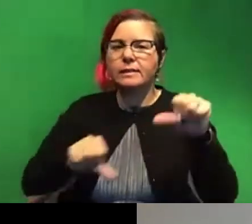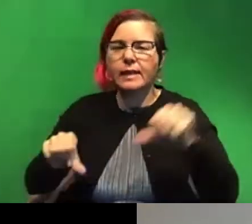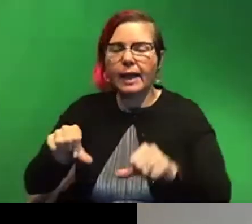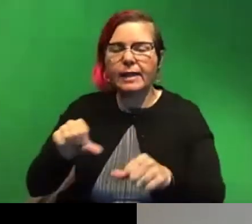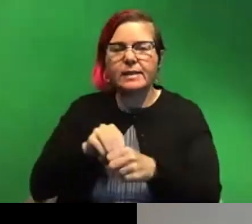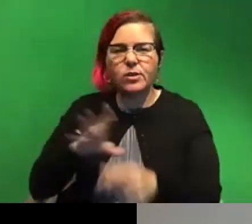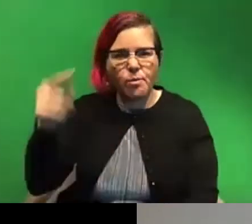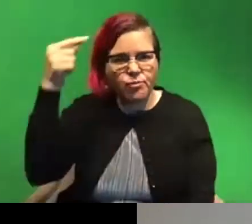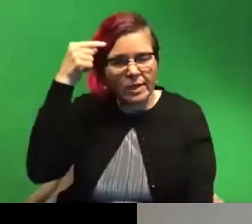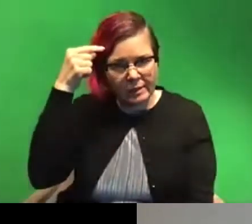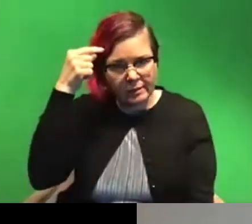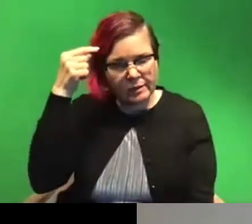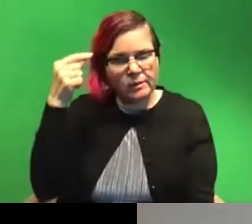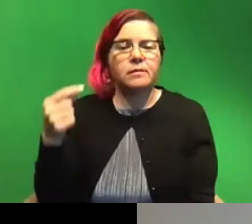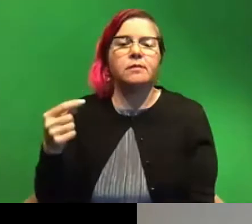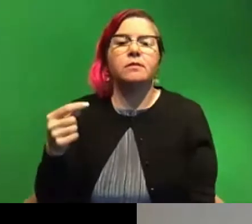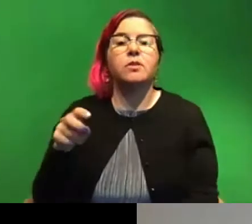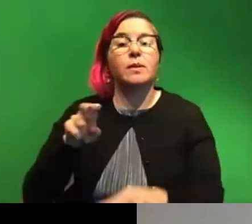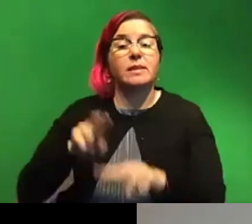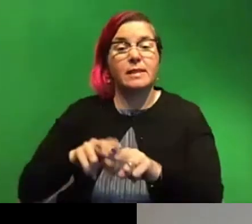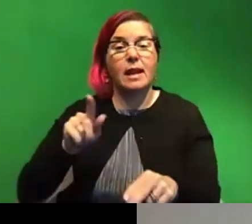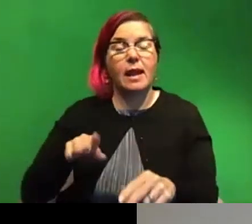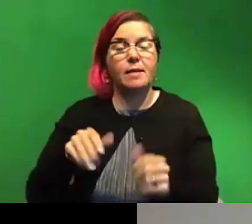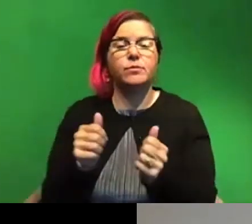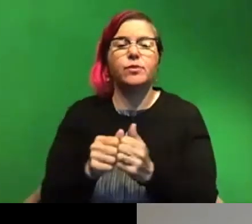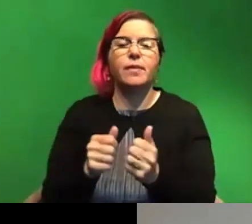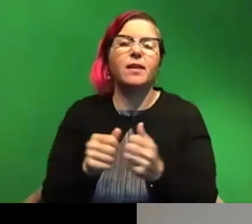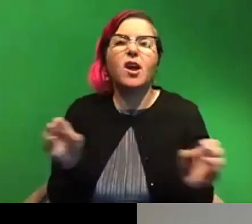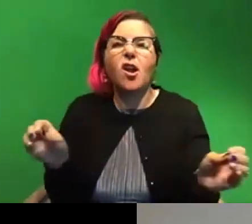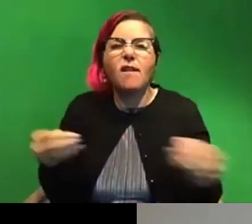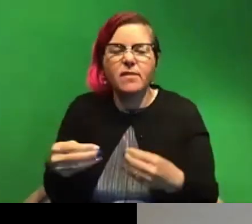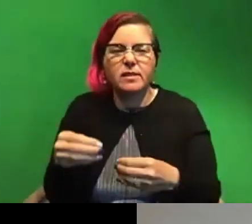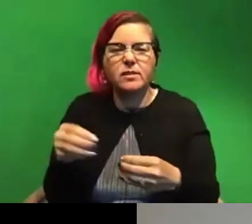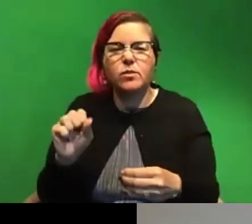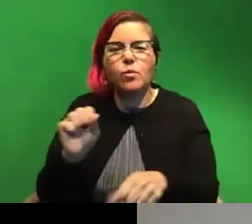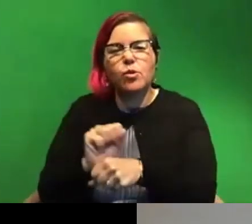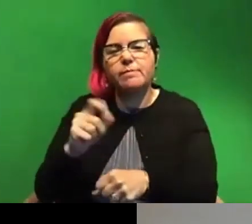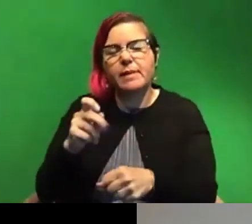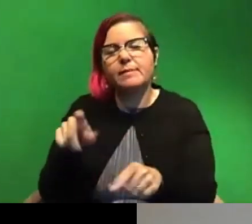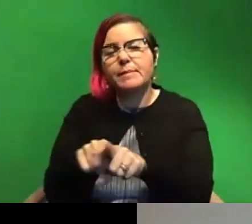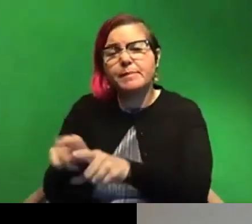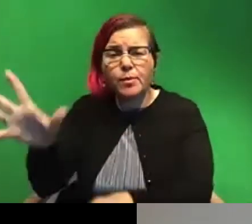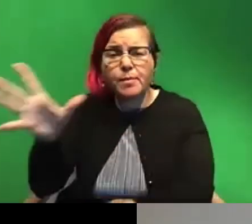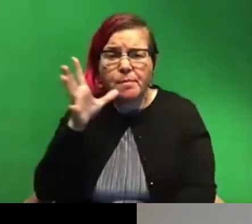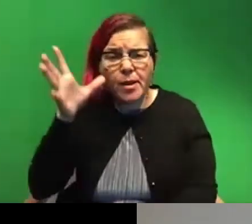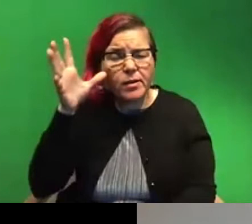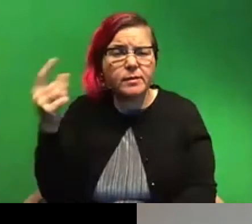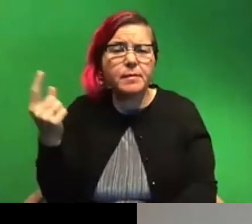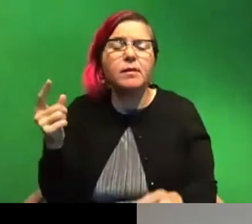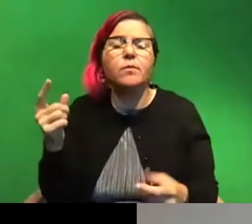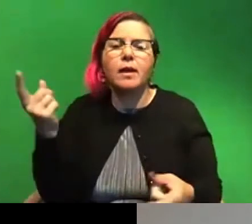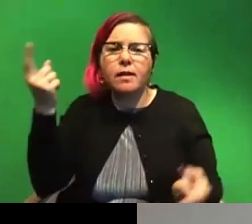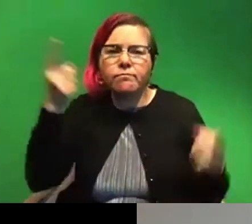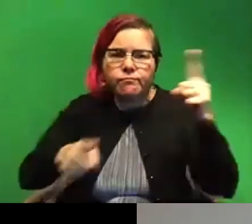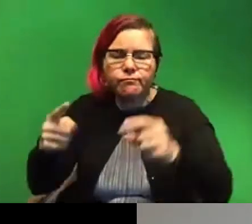And so we all sit in a lab together, kind of like maybe an office workspace that your parents work in or something like that. And we collaborate and we